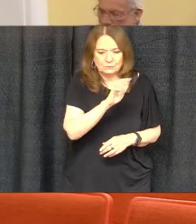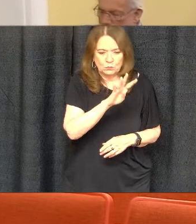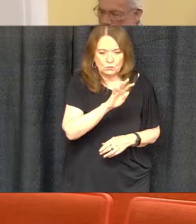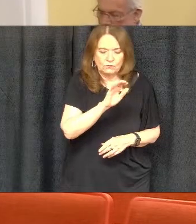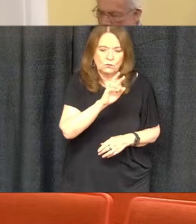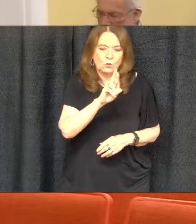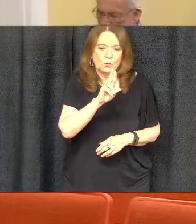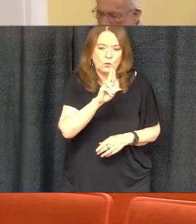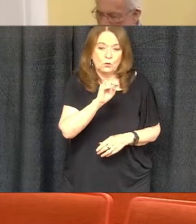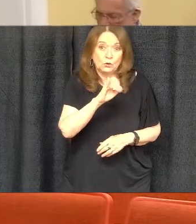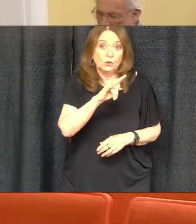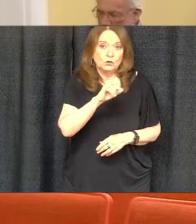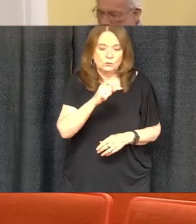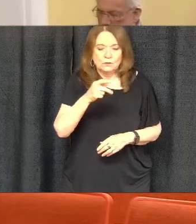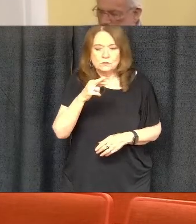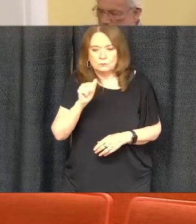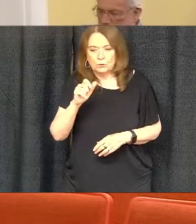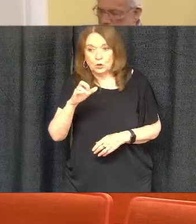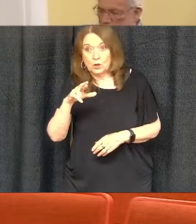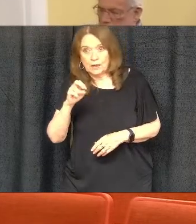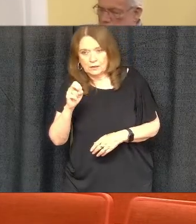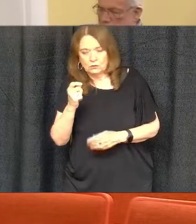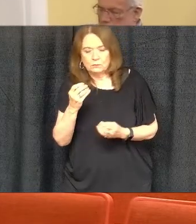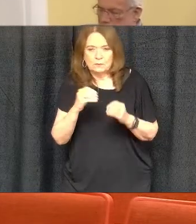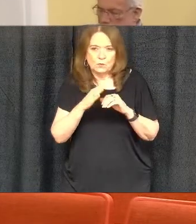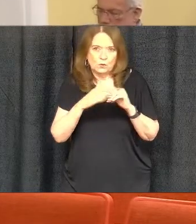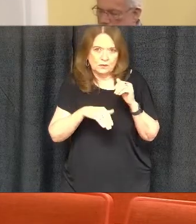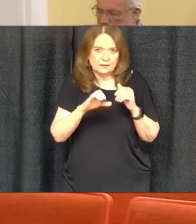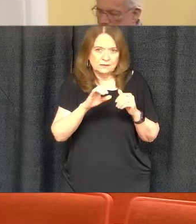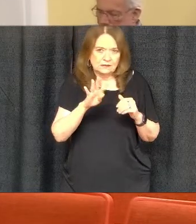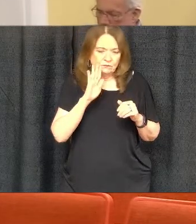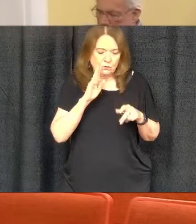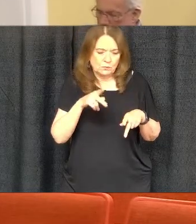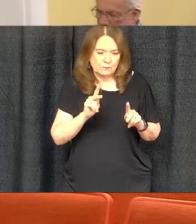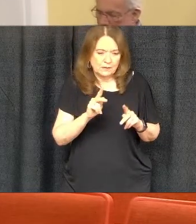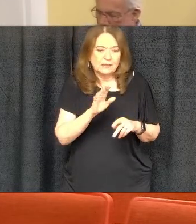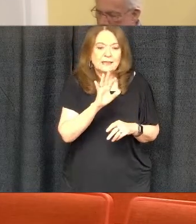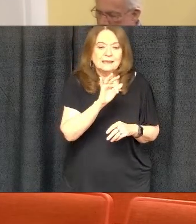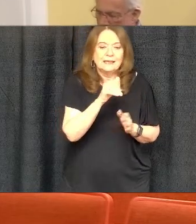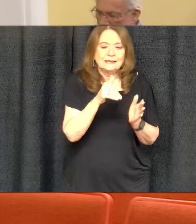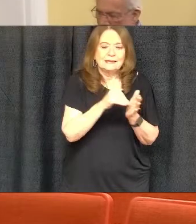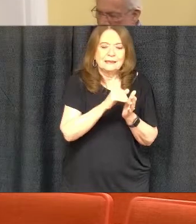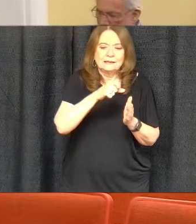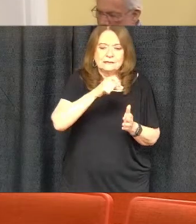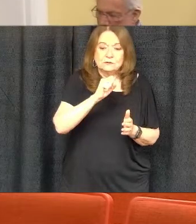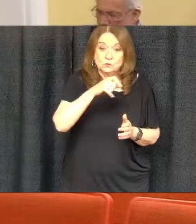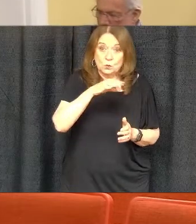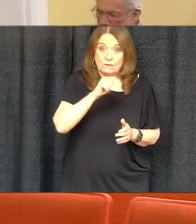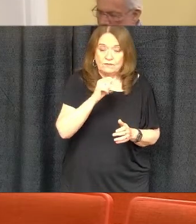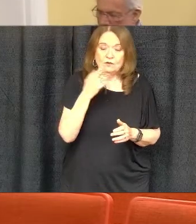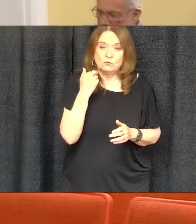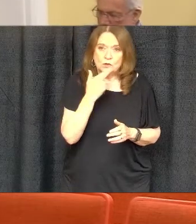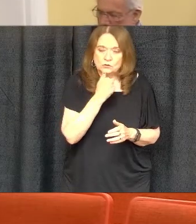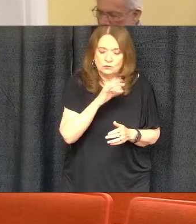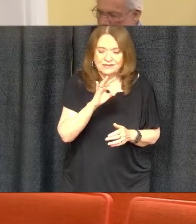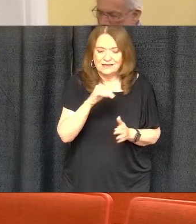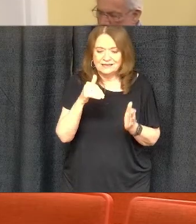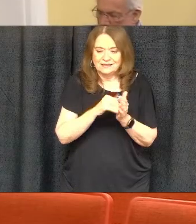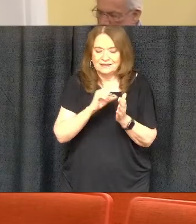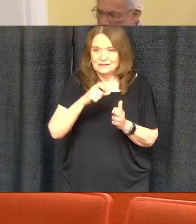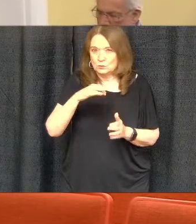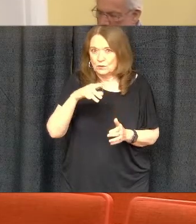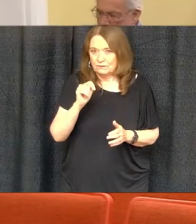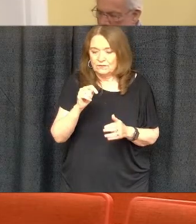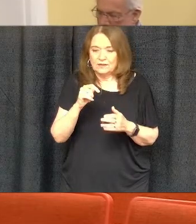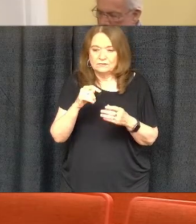or C2 would permit. It also contains 19,000 square feet of restaurant, 19,000 square feet of